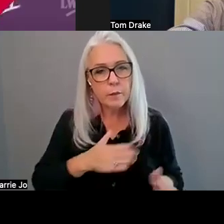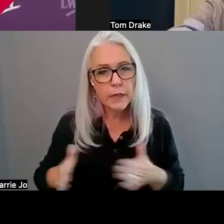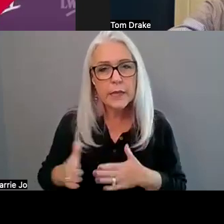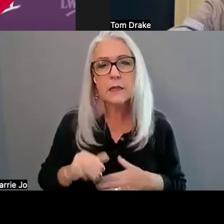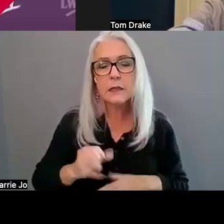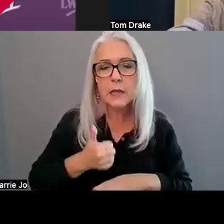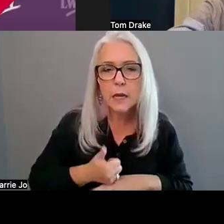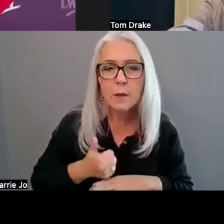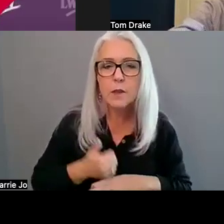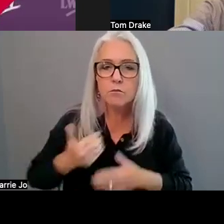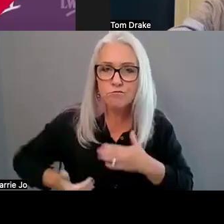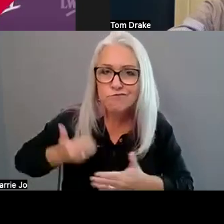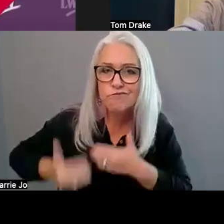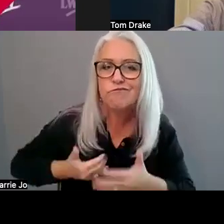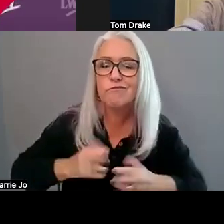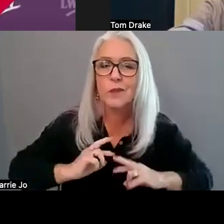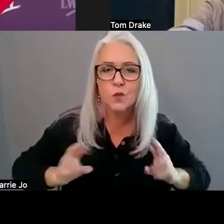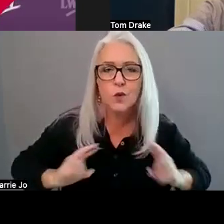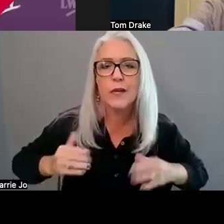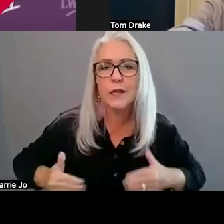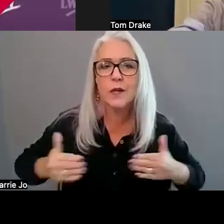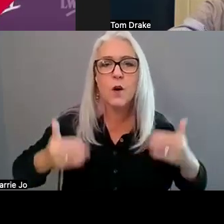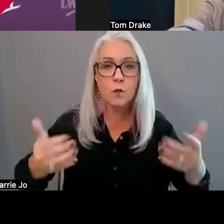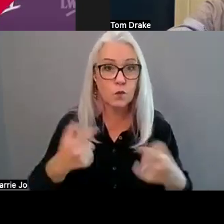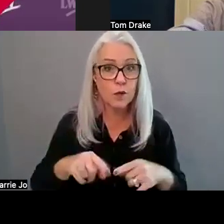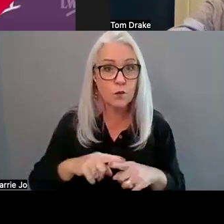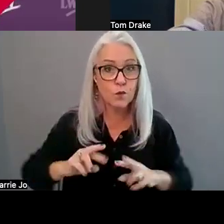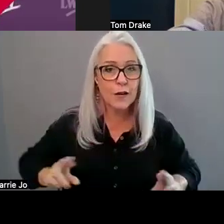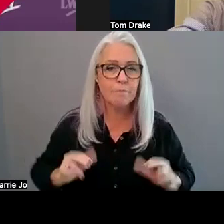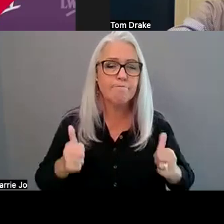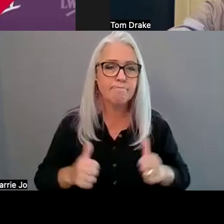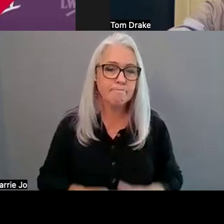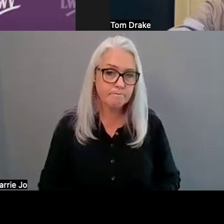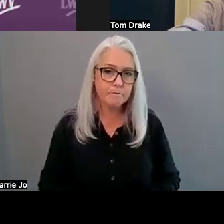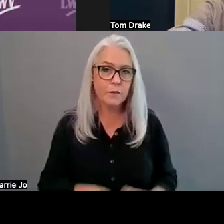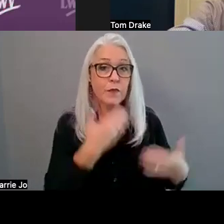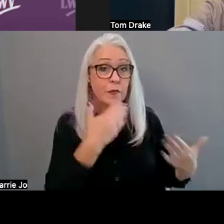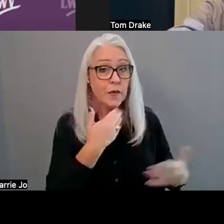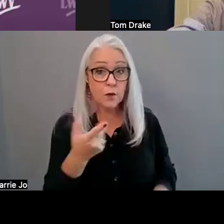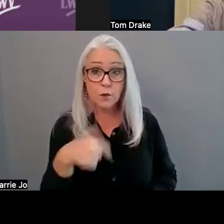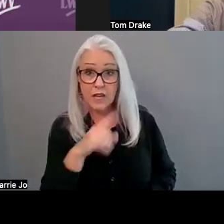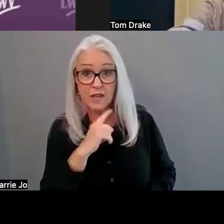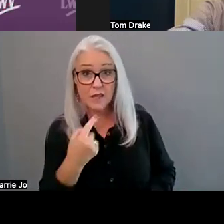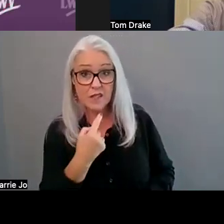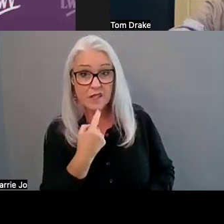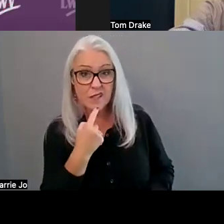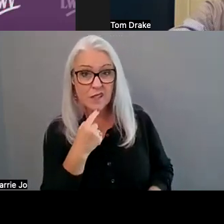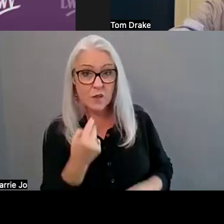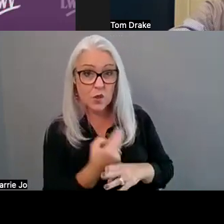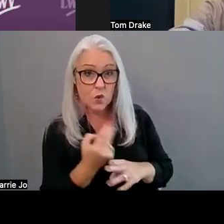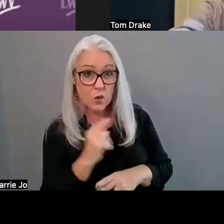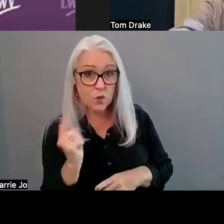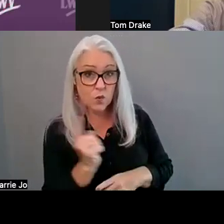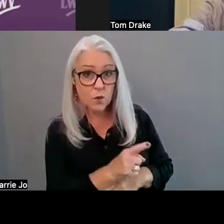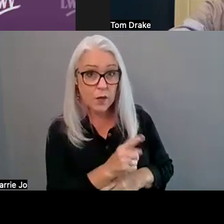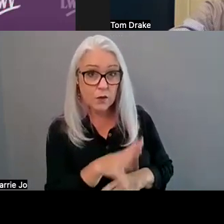the ball rolling so we're ready to go when they give us the green light. Thank you. Rachel, could I just use a rebuttal to add some detail